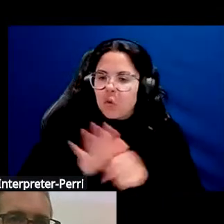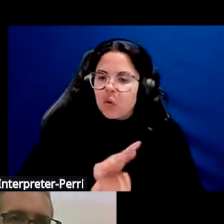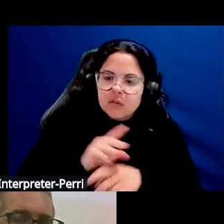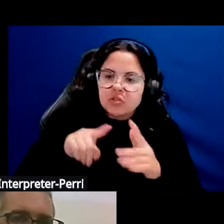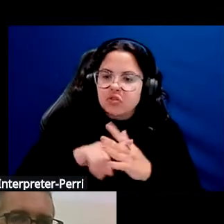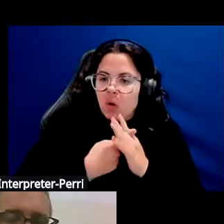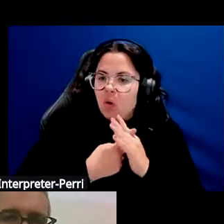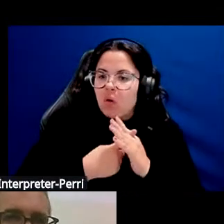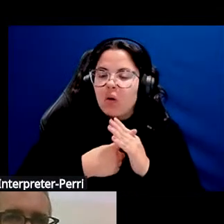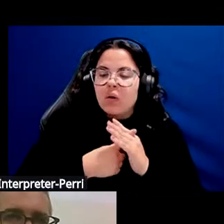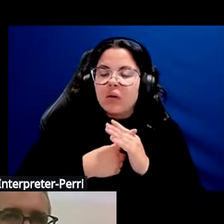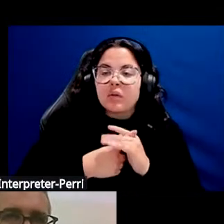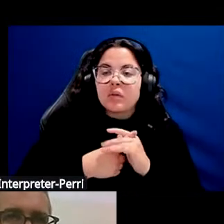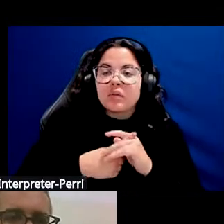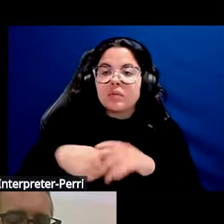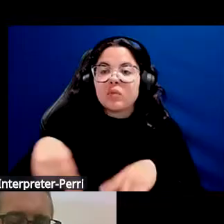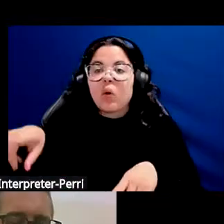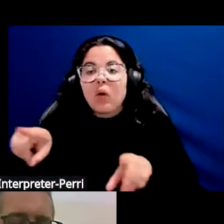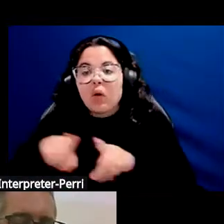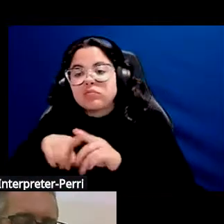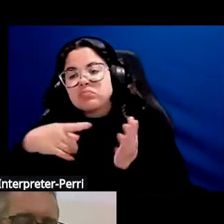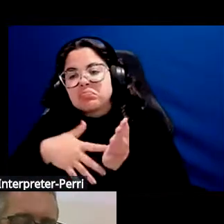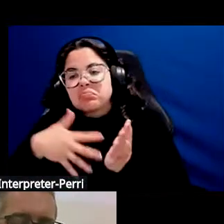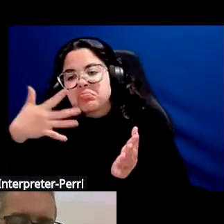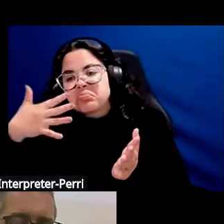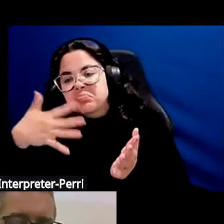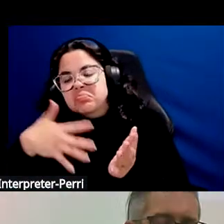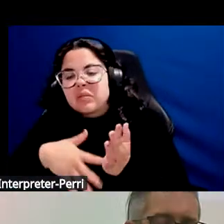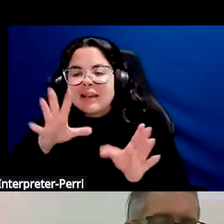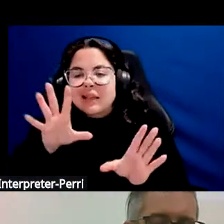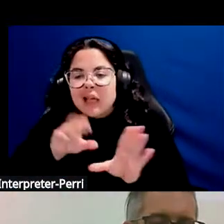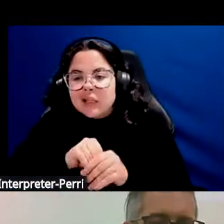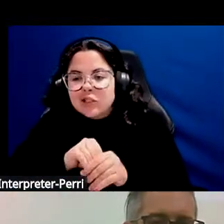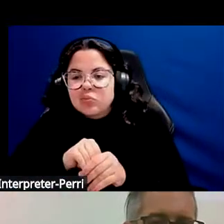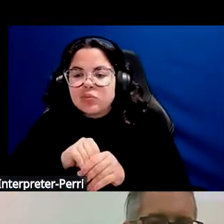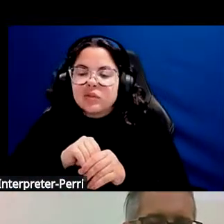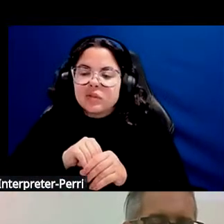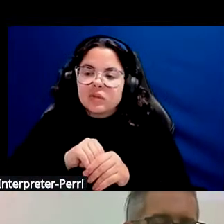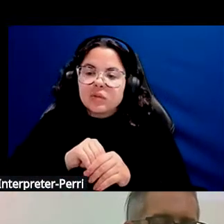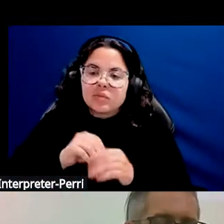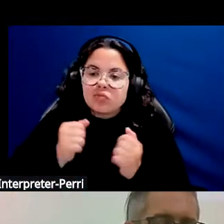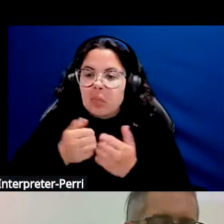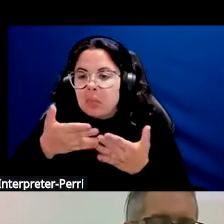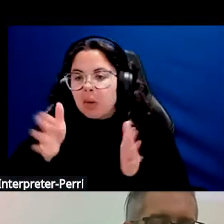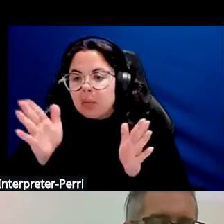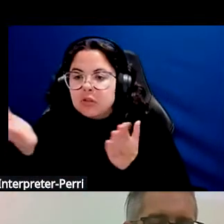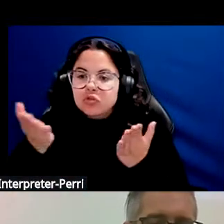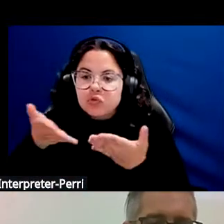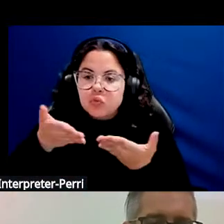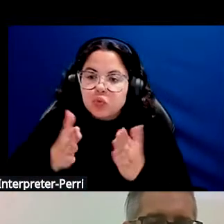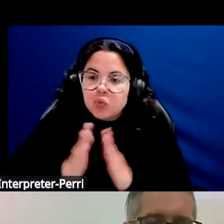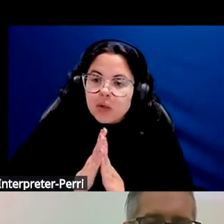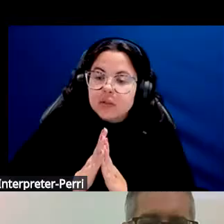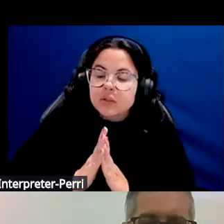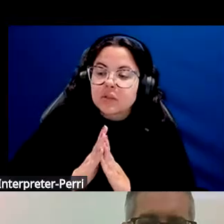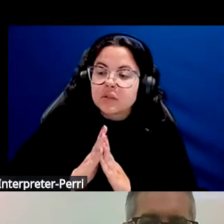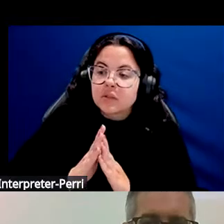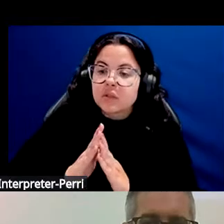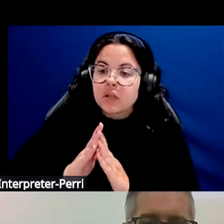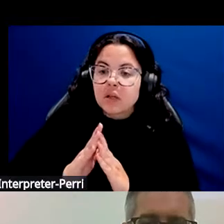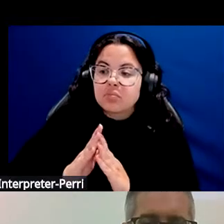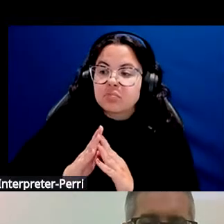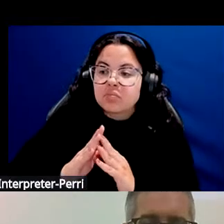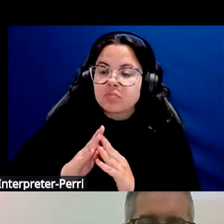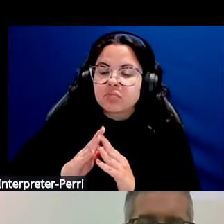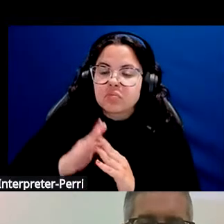We also have an occasional engagement from constituents around, public service requests, and so I work to